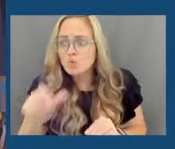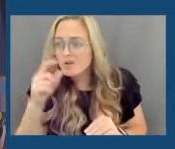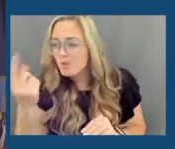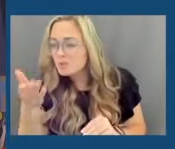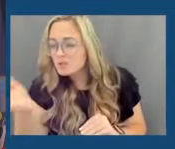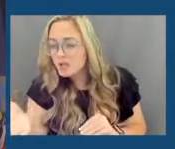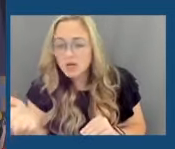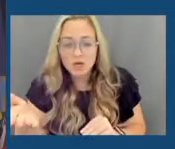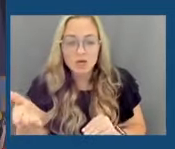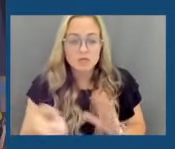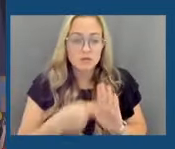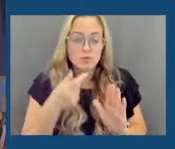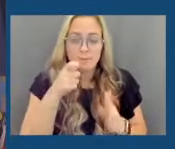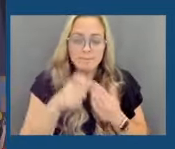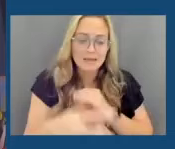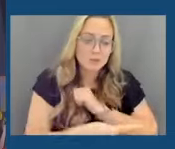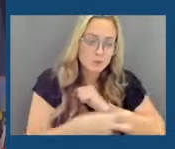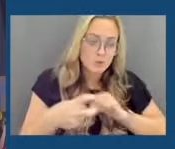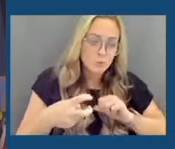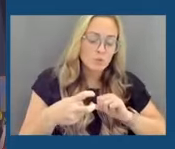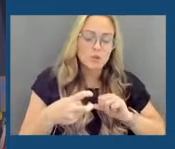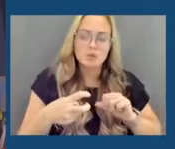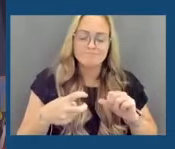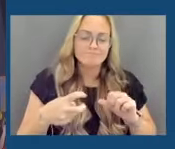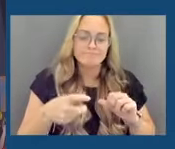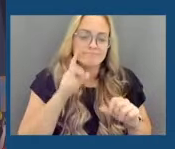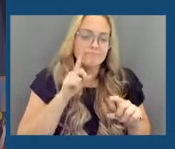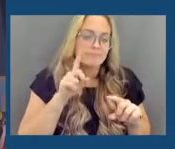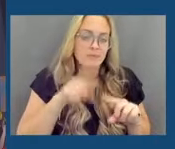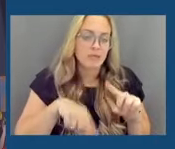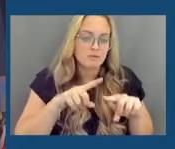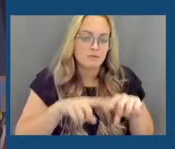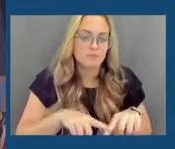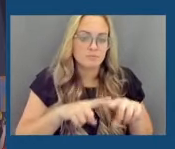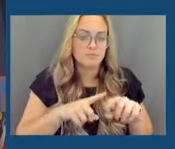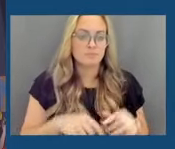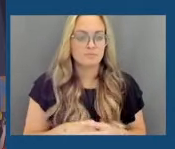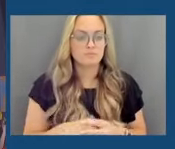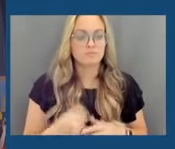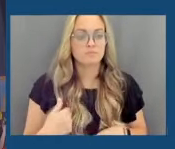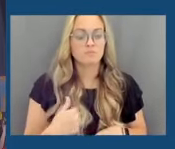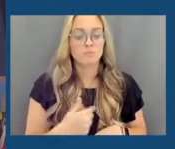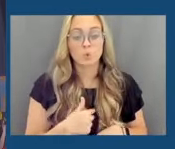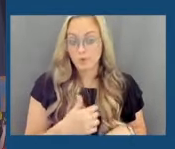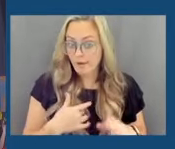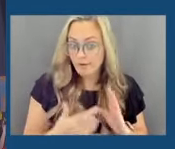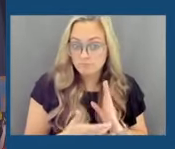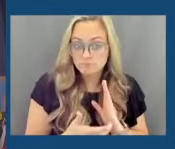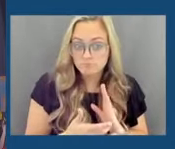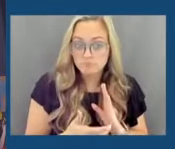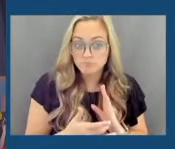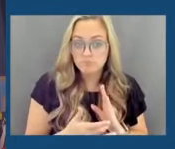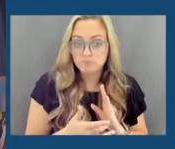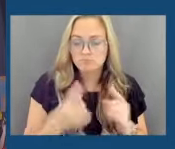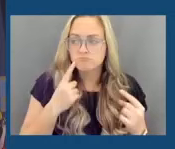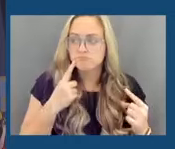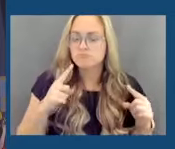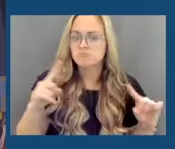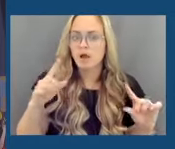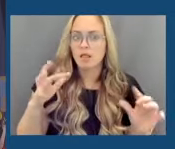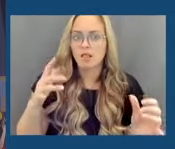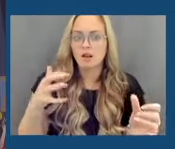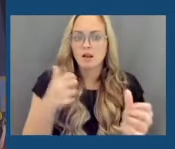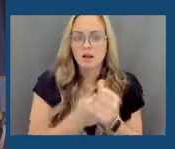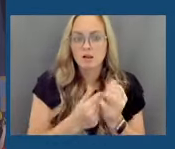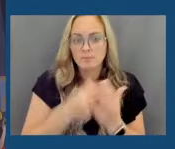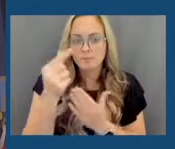you know, sometimes mail gets stolen, a little bit of unreliability. We have technology finally catching up with this